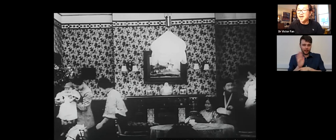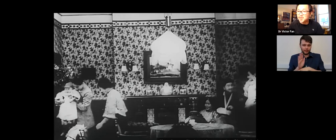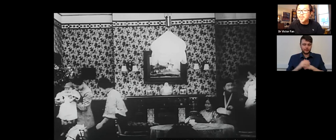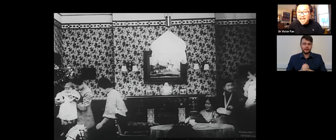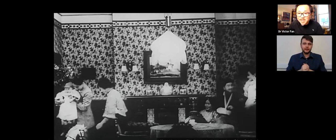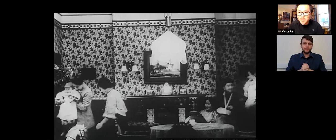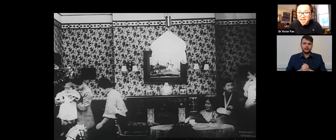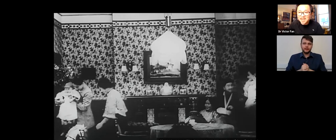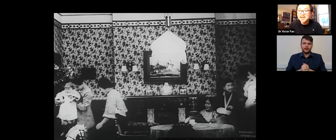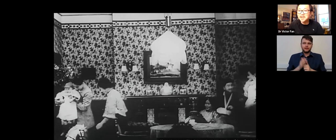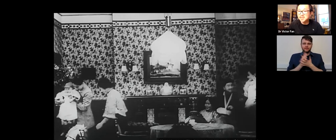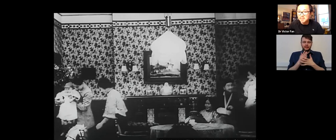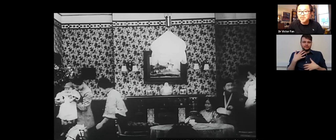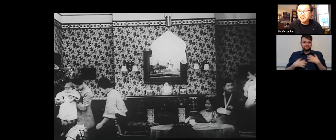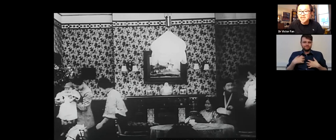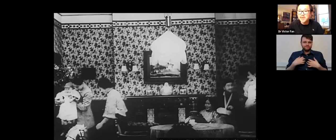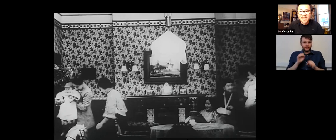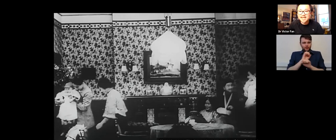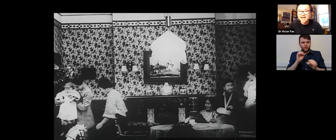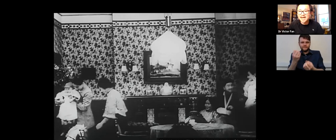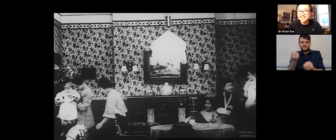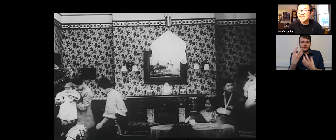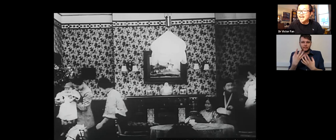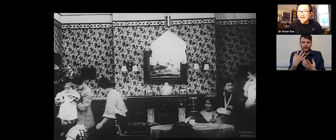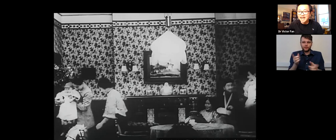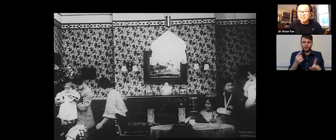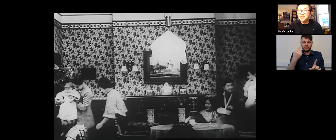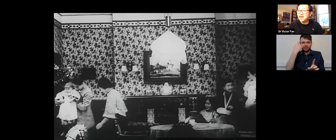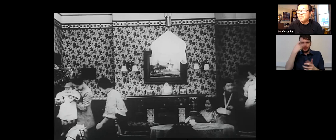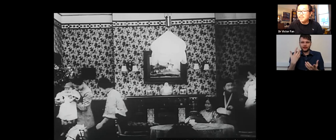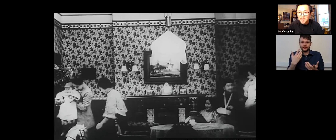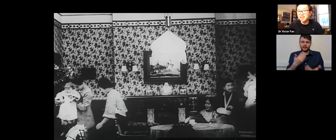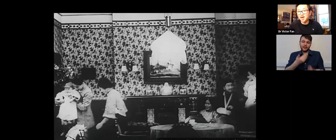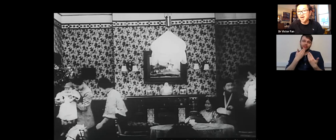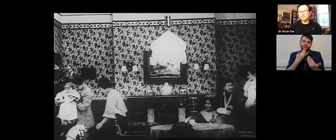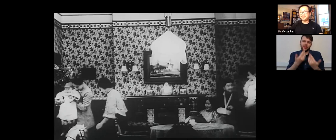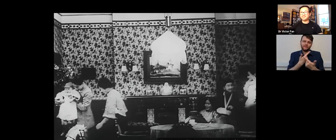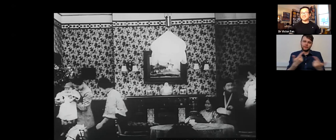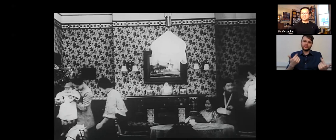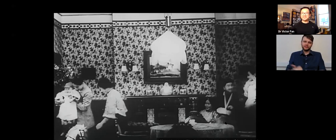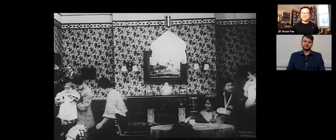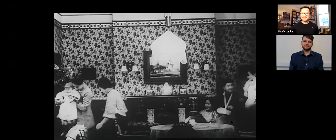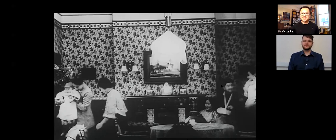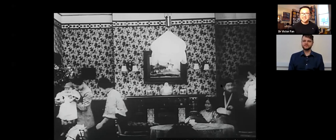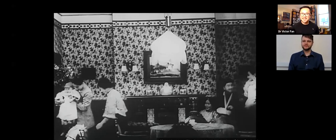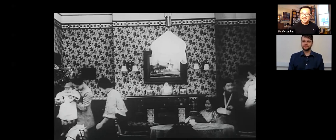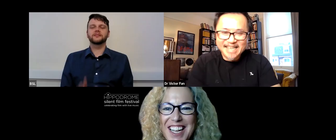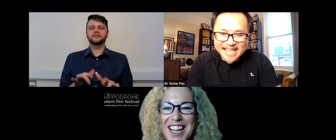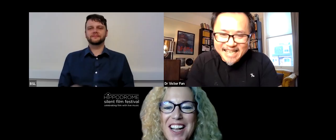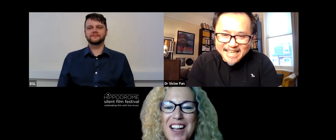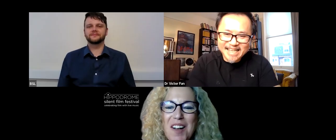I can't wait to hear some of your feedback, and thank you very much.